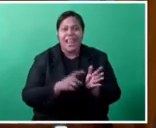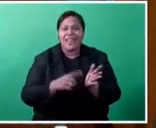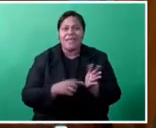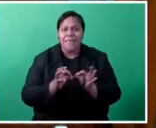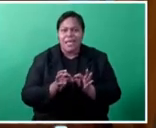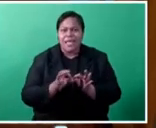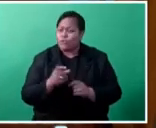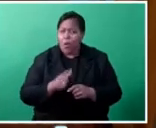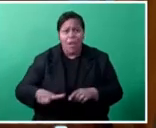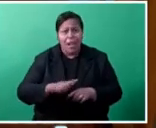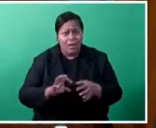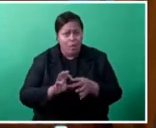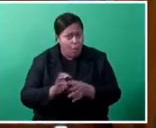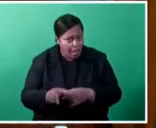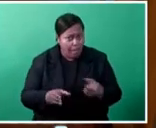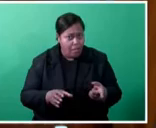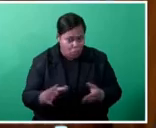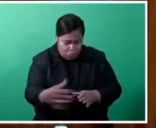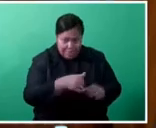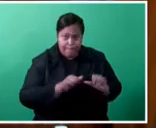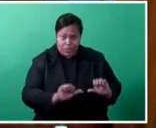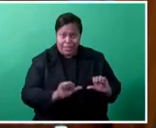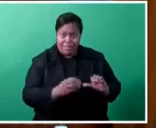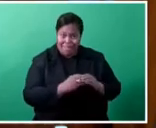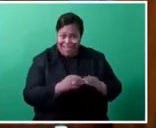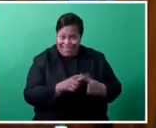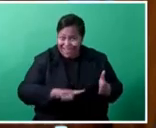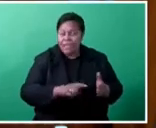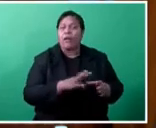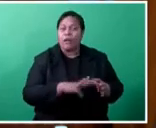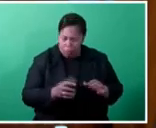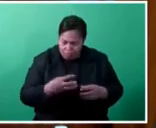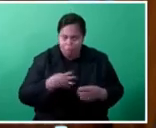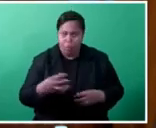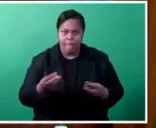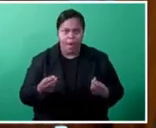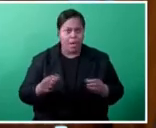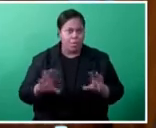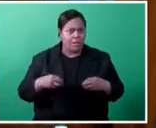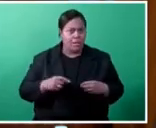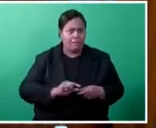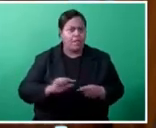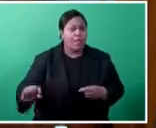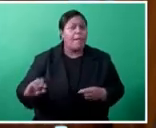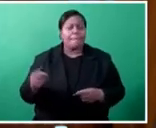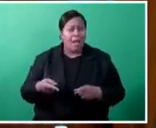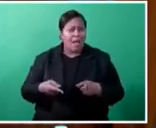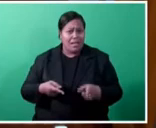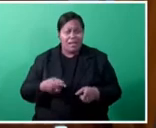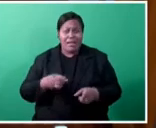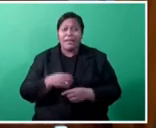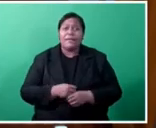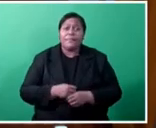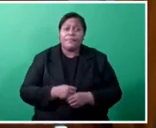will receive more money than those who would prefer to stay with TLTB. In fact, Honourable Speaker, Honourable Nawaikula should know this